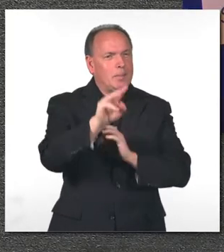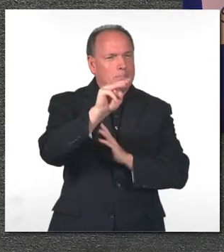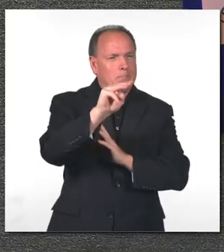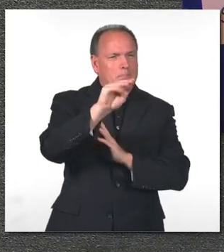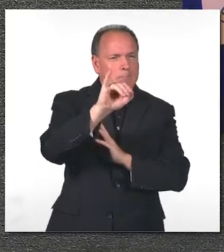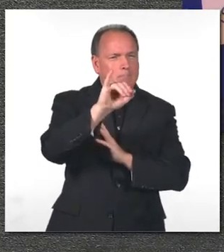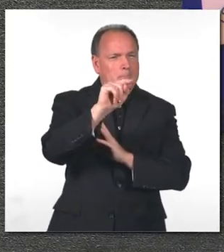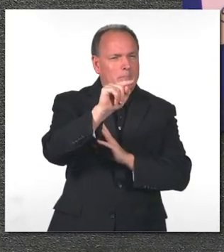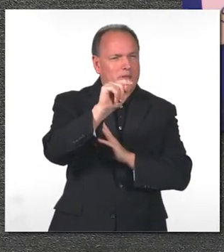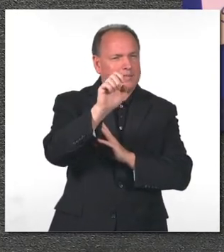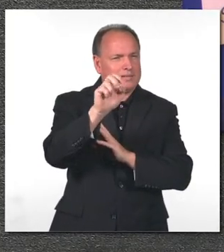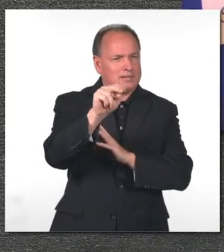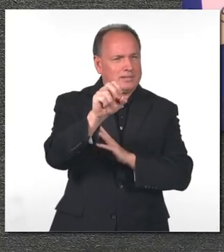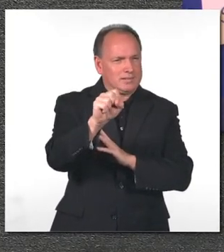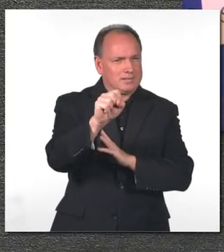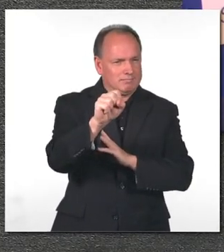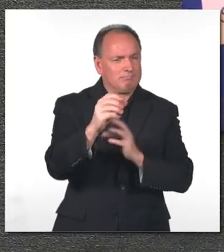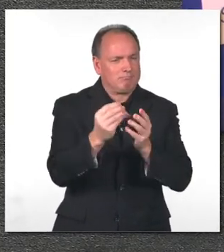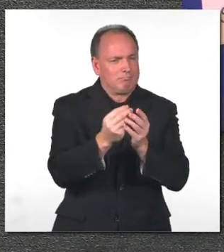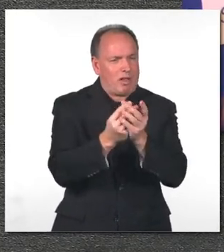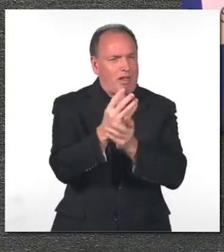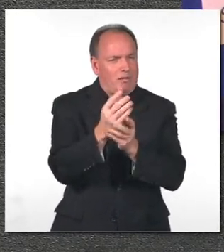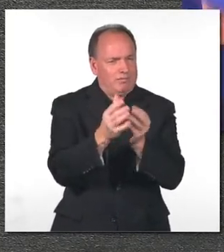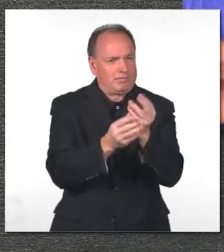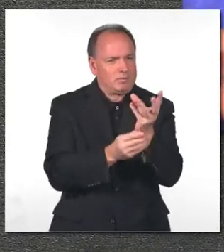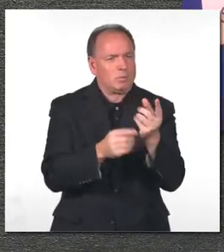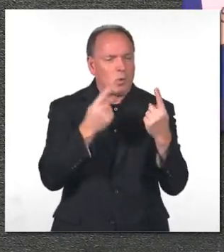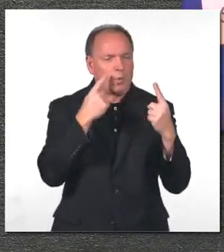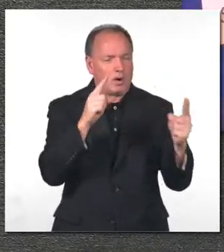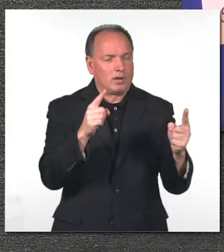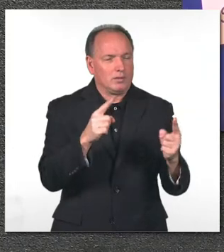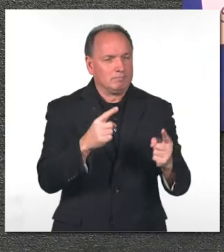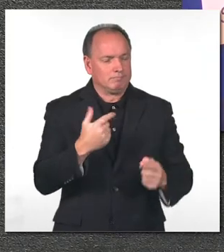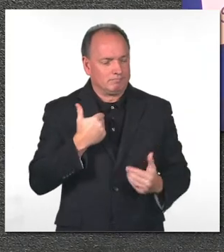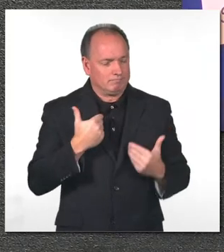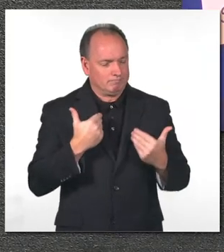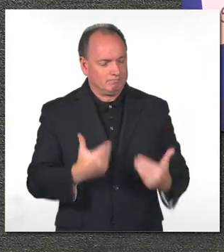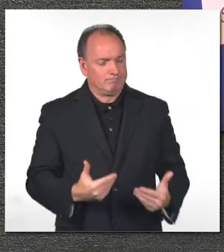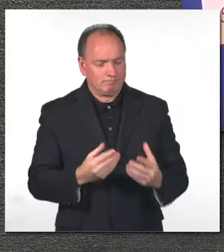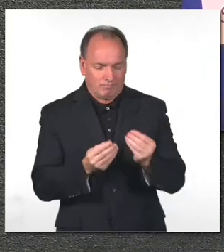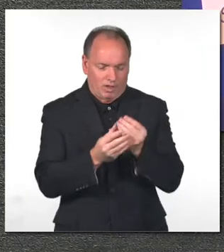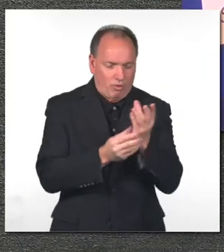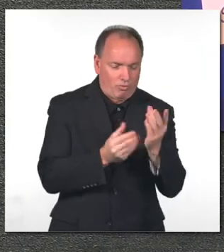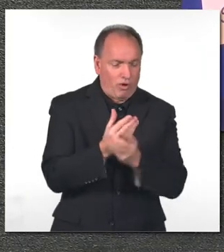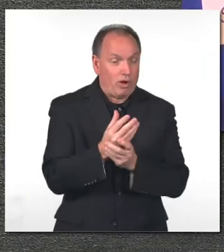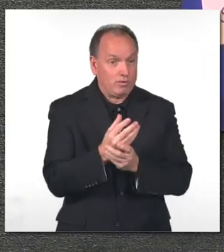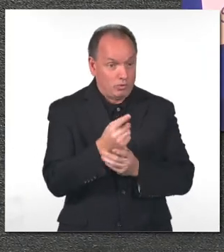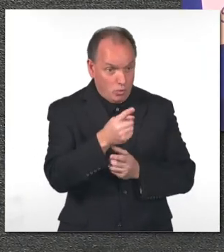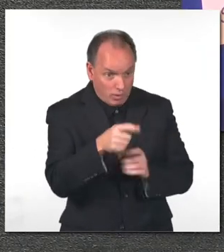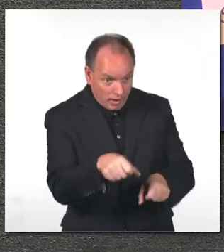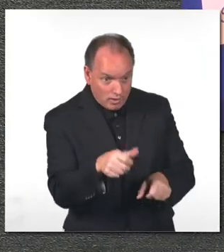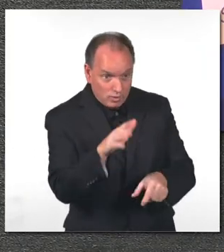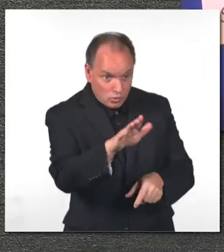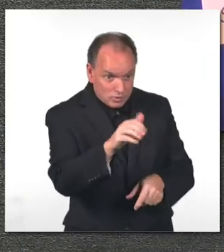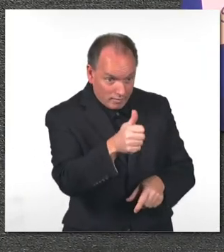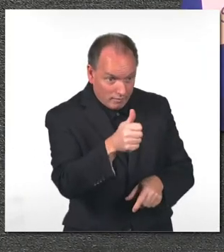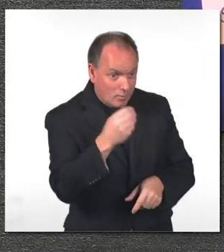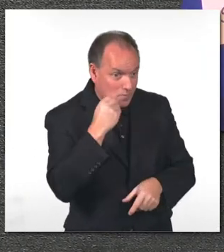Mittens. Mittens or gloves will work. So I'm going to put my mittens on since that's what I have right here and you can put yours on at home.